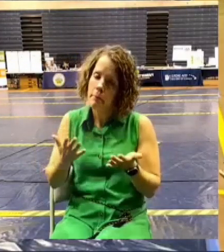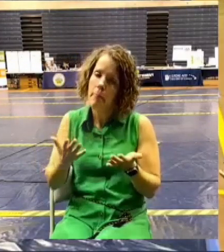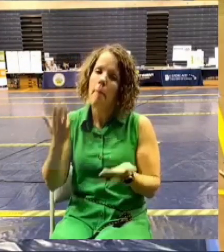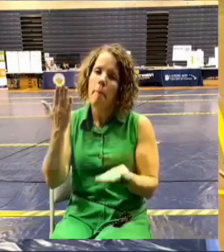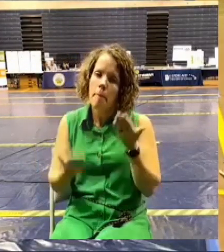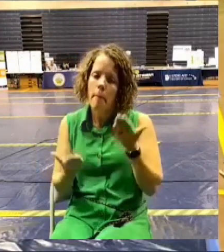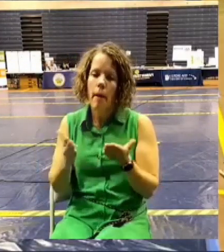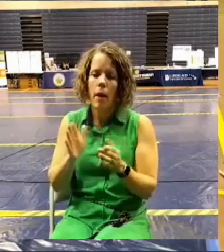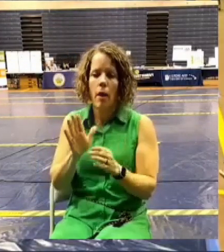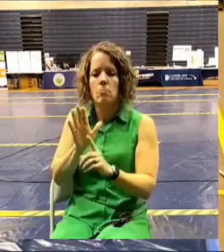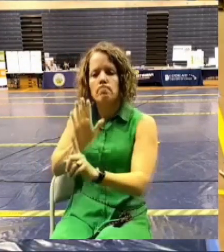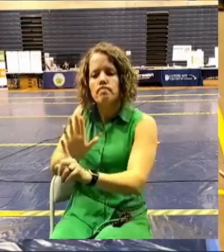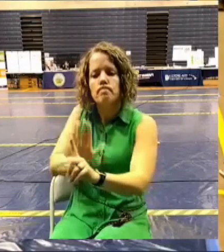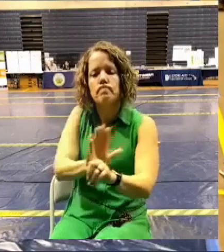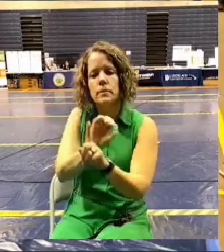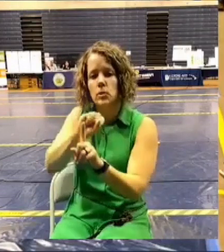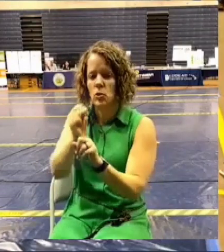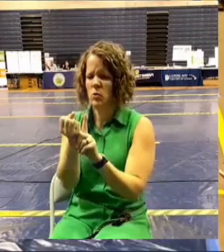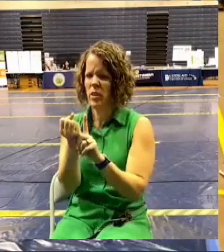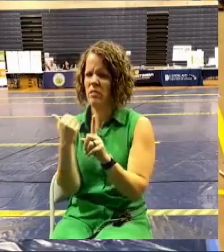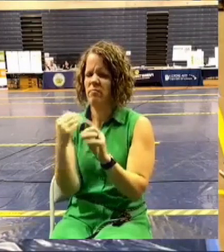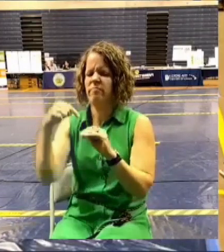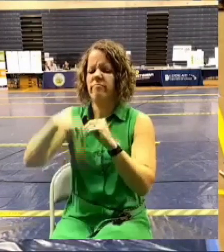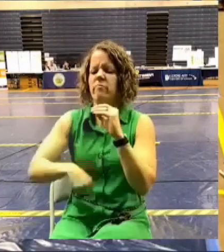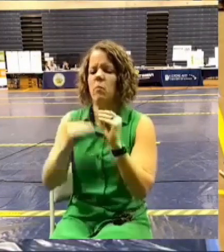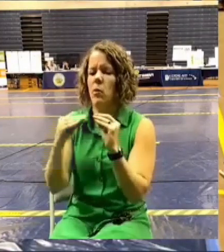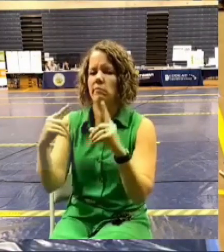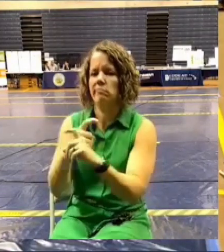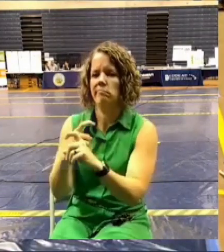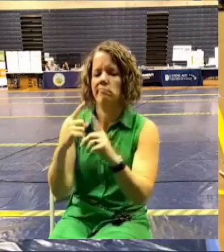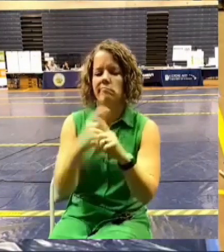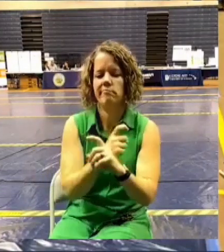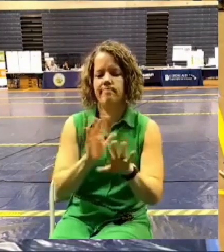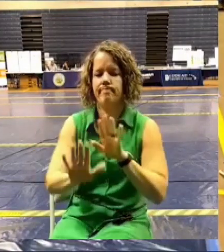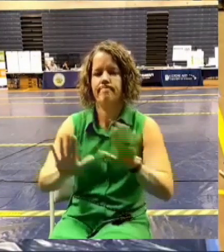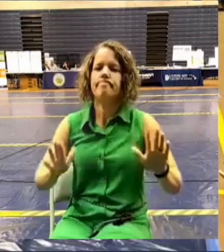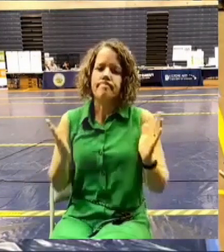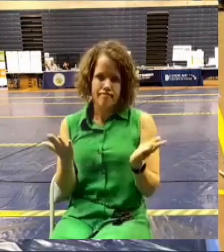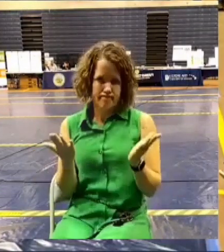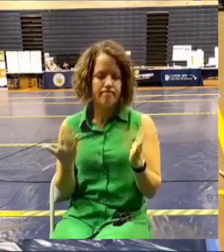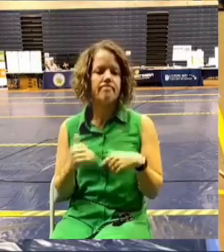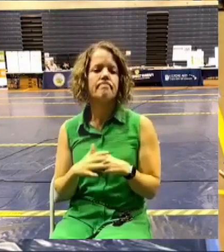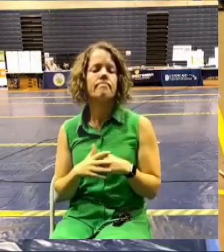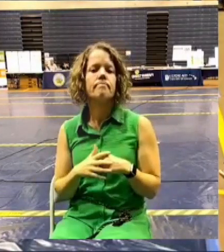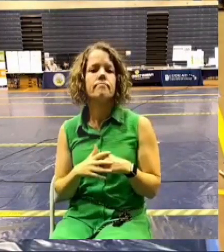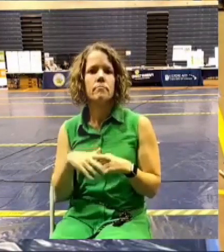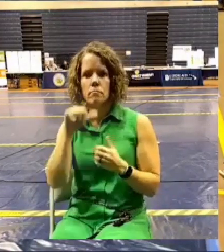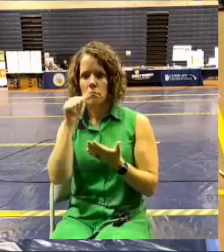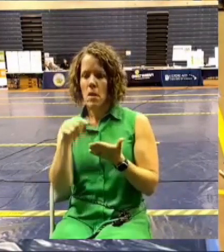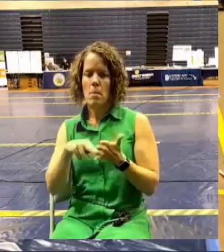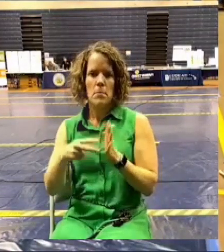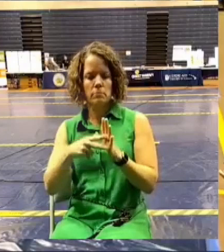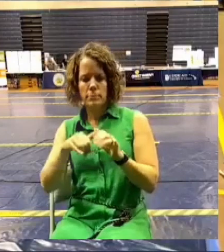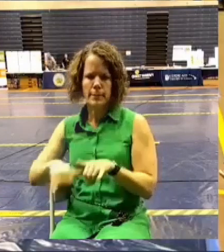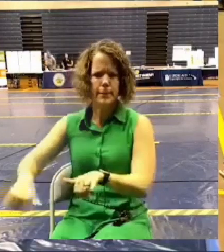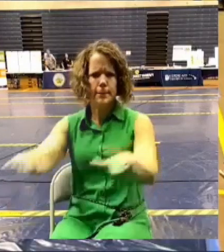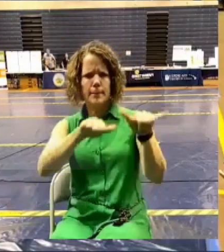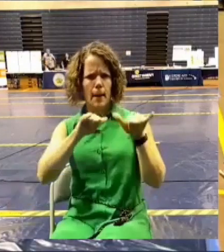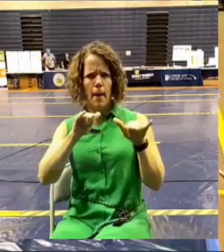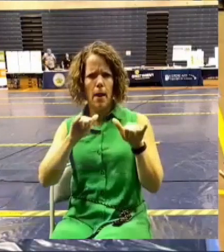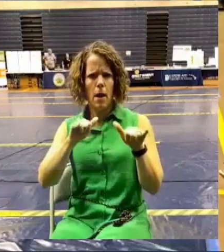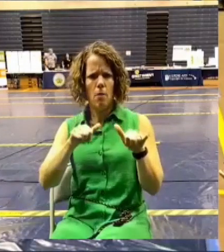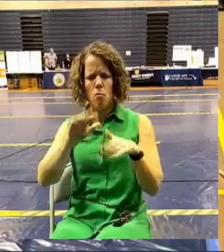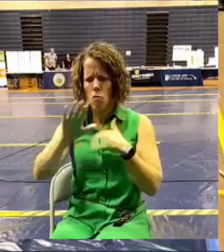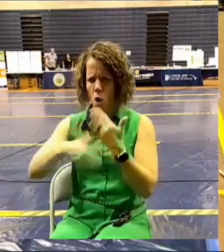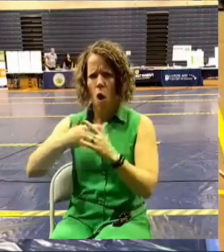than the person wanting to participate in FEMA. So I'm not trying to put everybody in the same category. We're only talking about